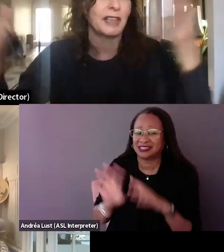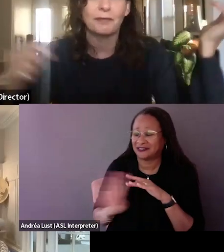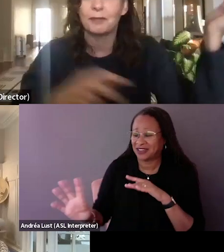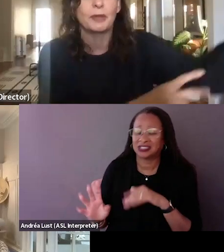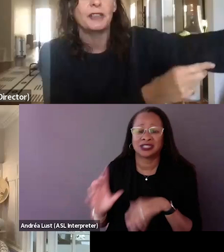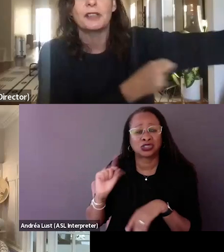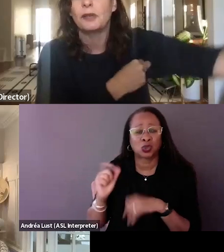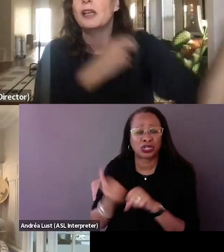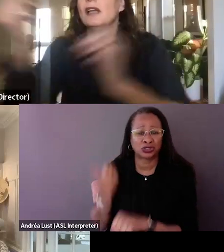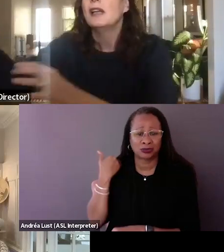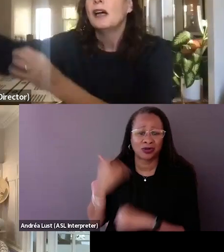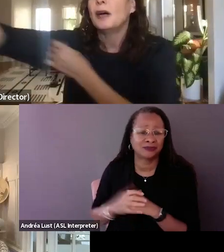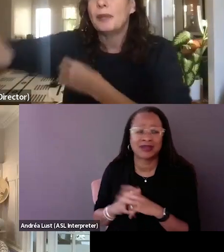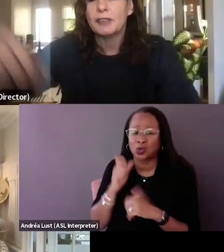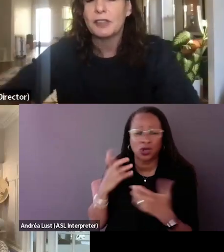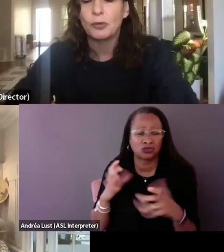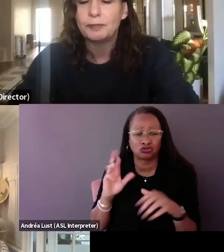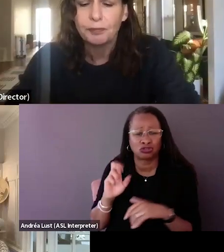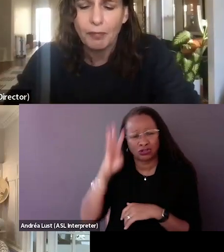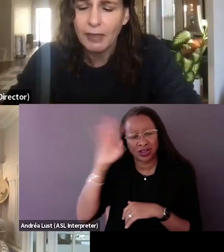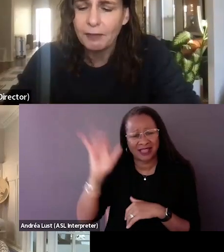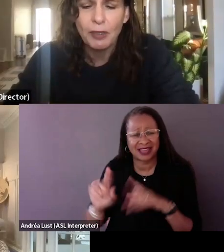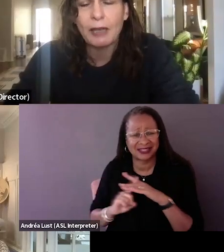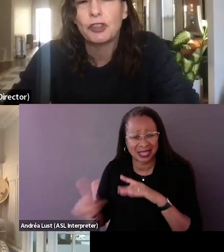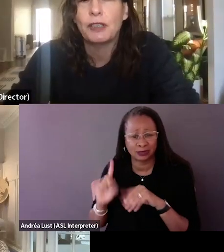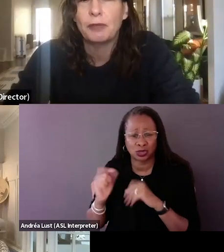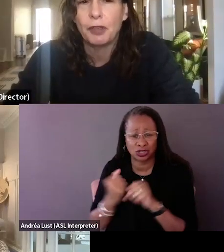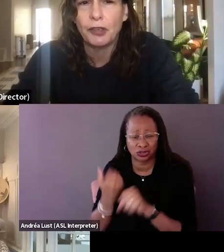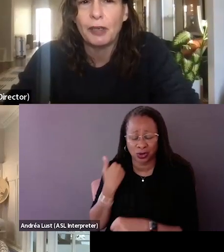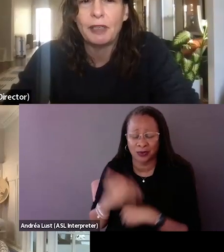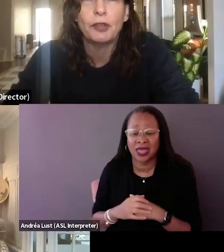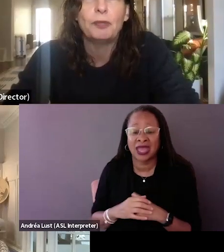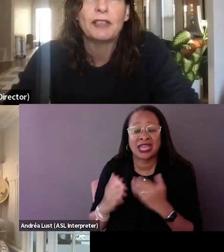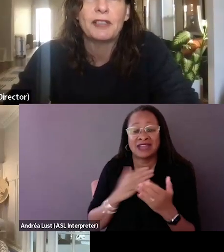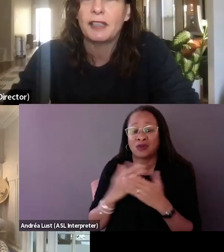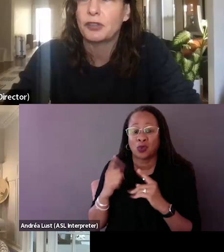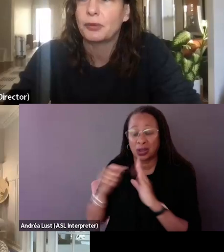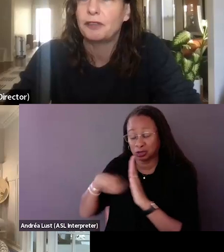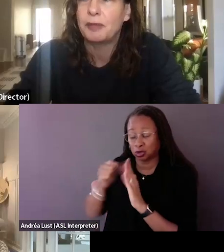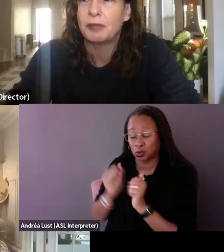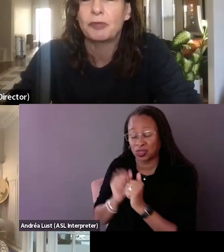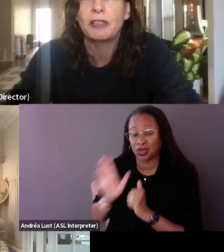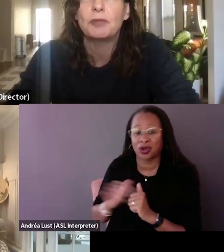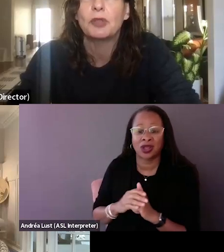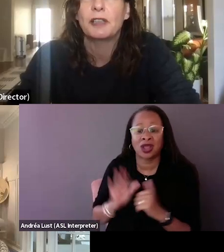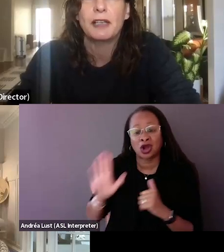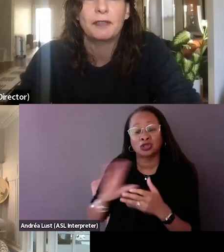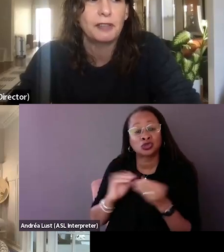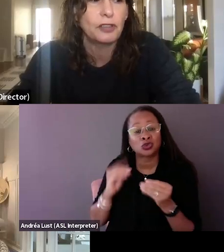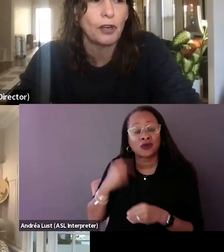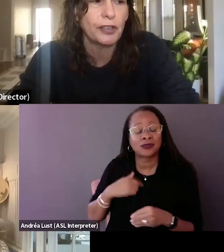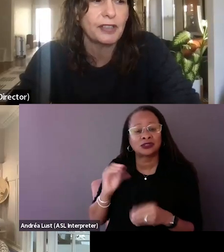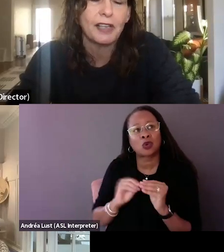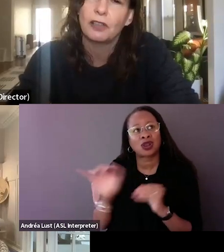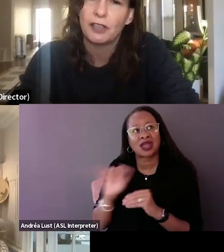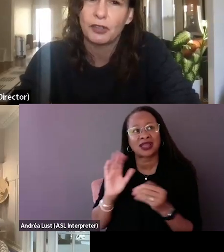her escape from 20 years ago. And so even when I was shooting with her, I mean, her present tense story for me was really more of a kind of